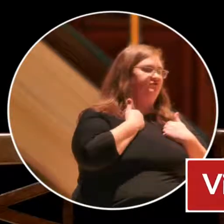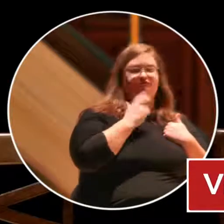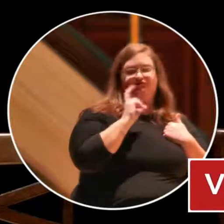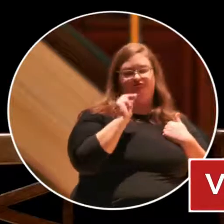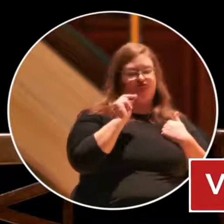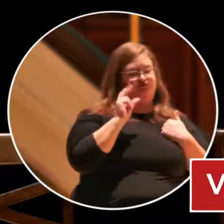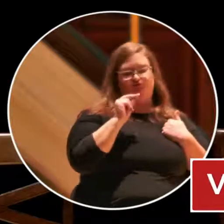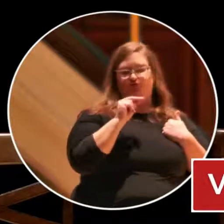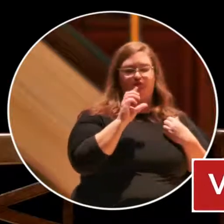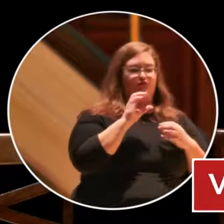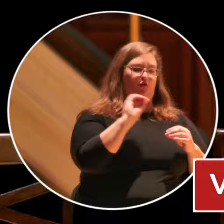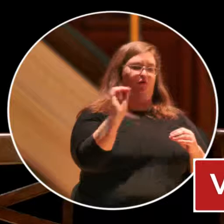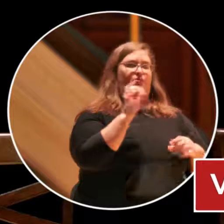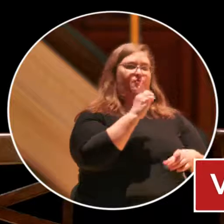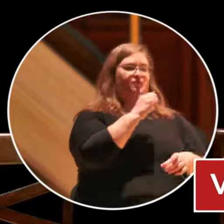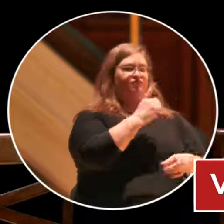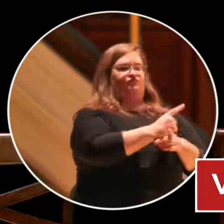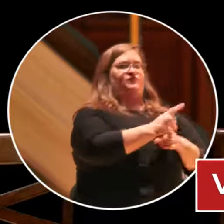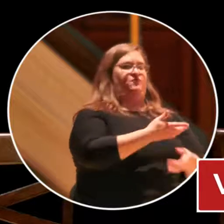to learn